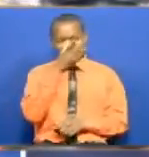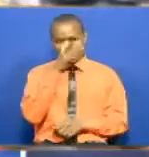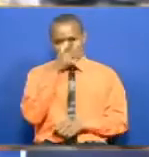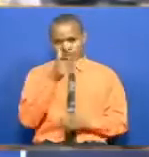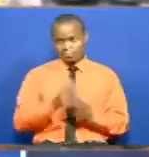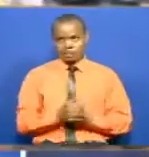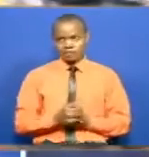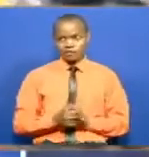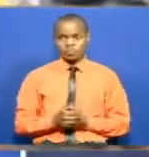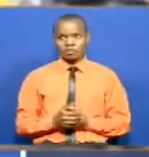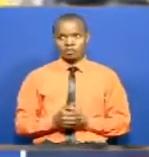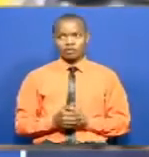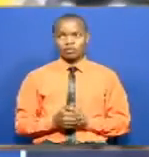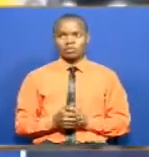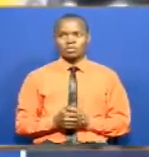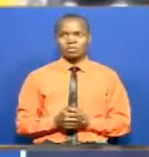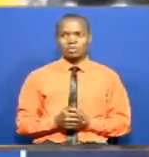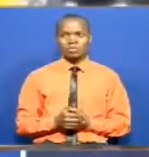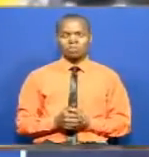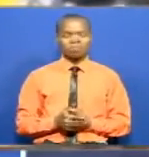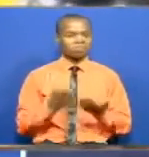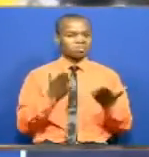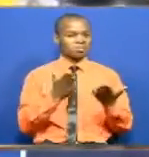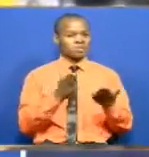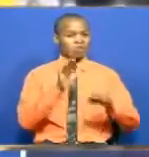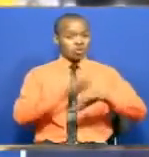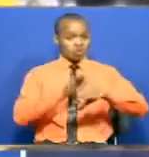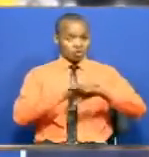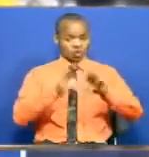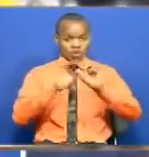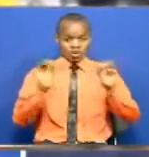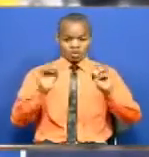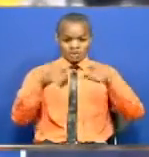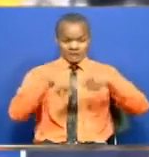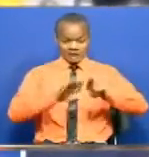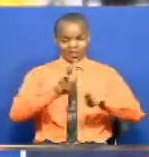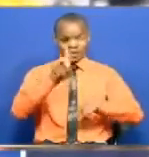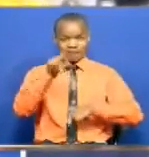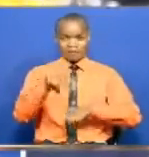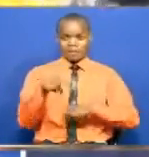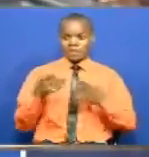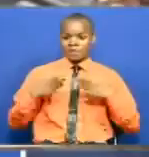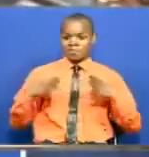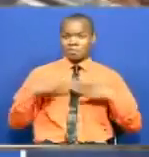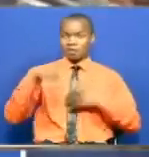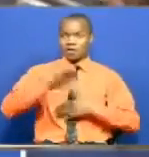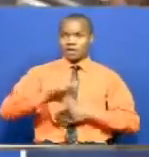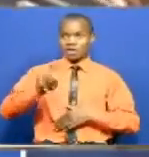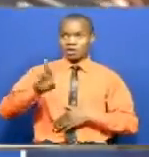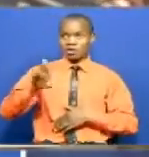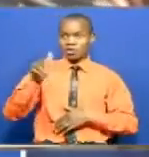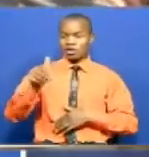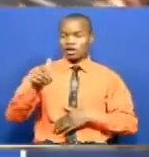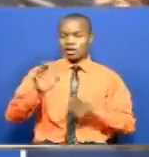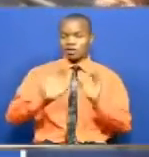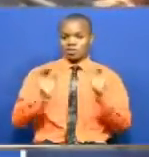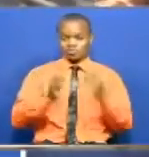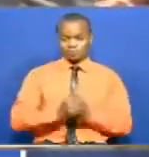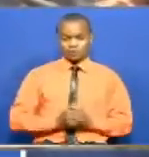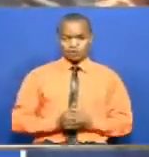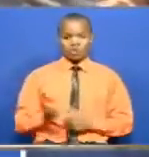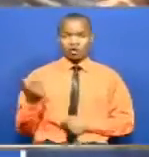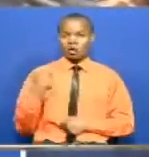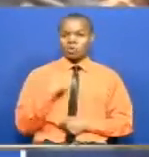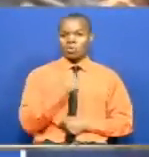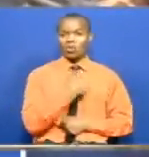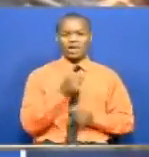hiyo nataka kusema kwamba hiyo ilikuwa ni porojo yake kama mtu binafsi, sio watu wa Kuria. Tunalaani kitendo hicho cha